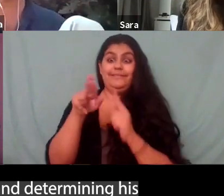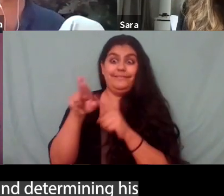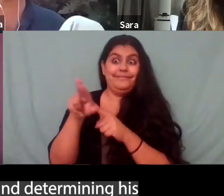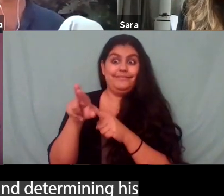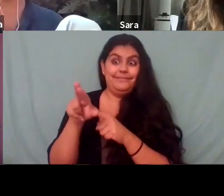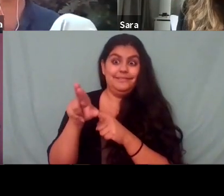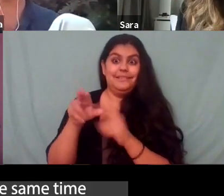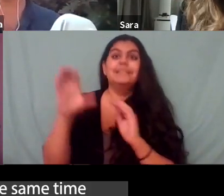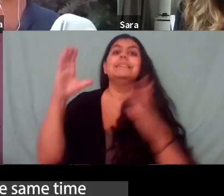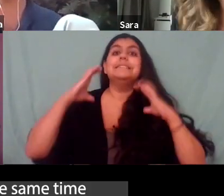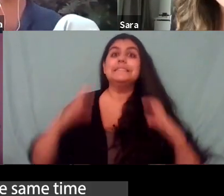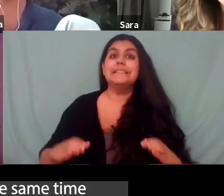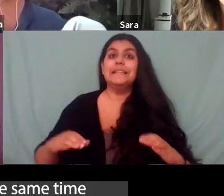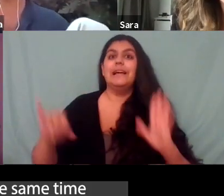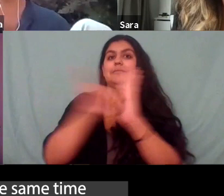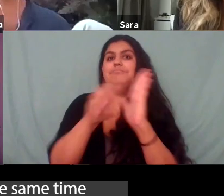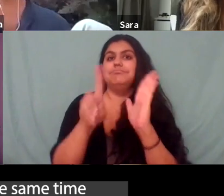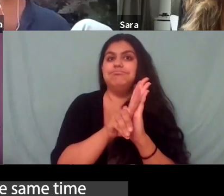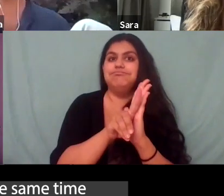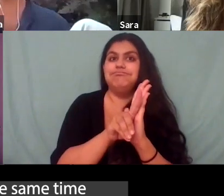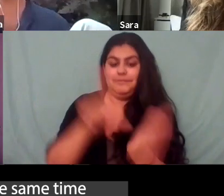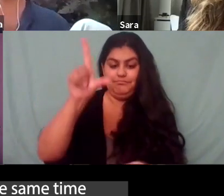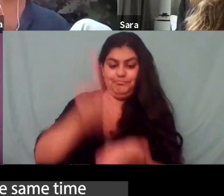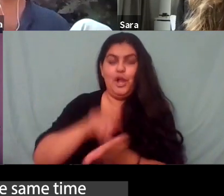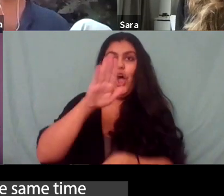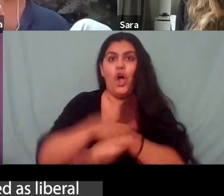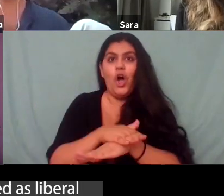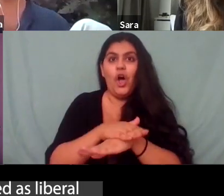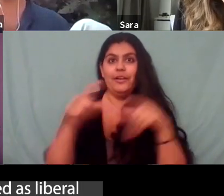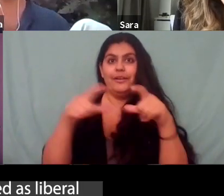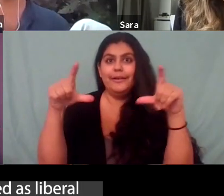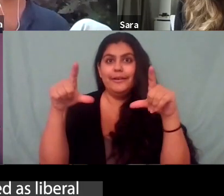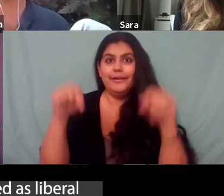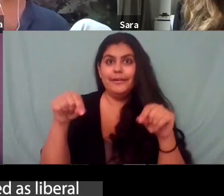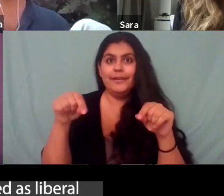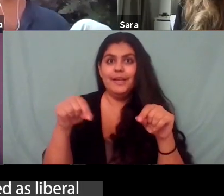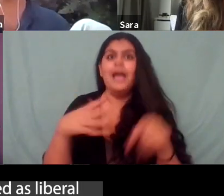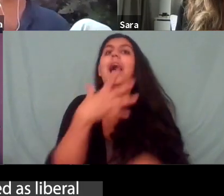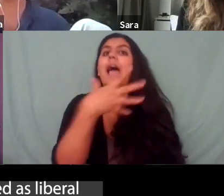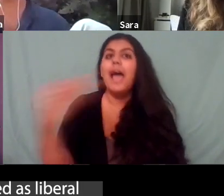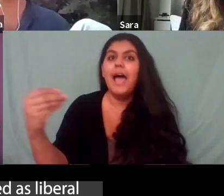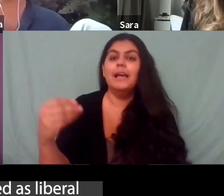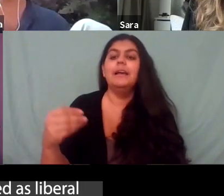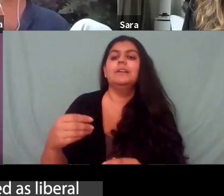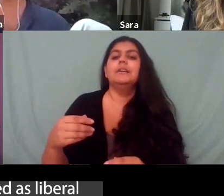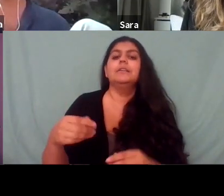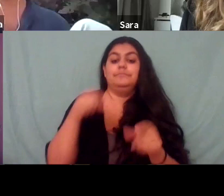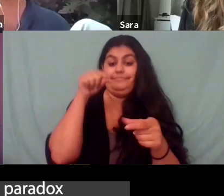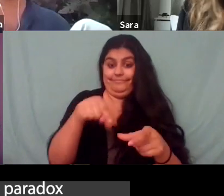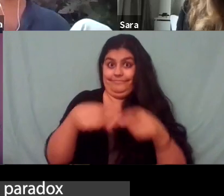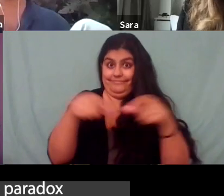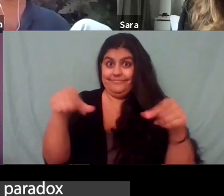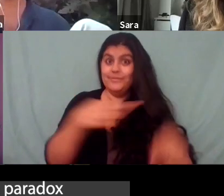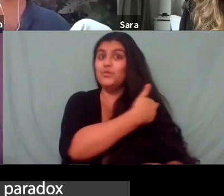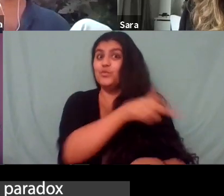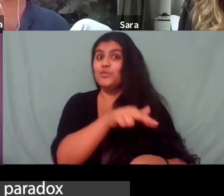predominant identity. While at the same time, the modern state was supposedly established as liberal and ostensibly democratic.